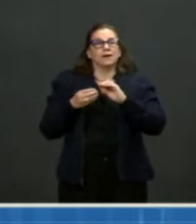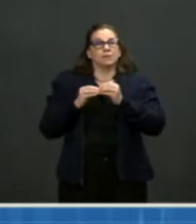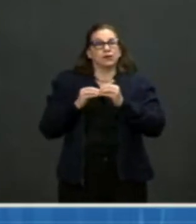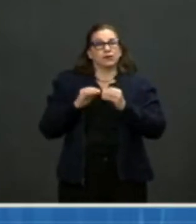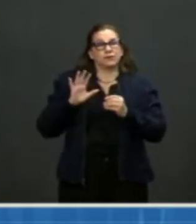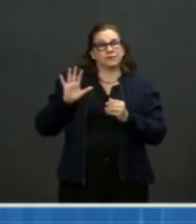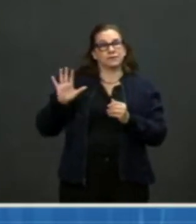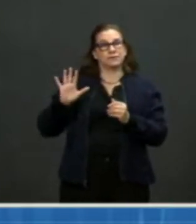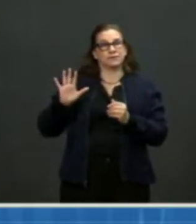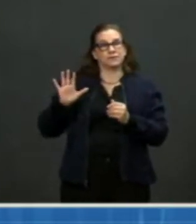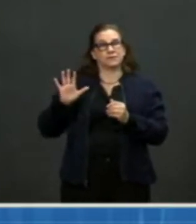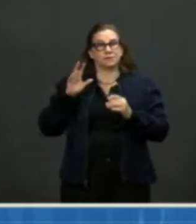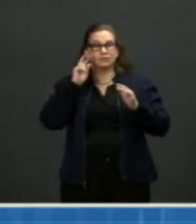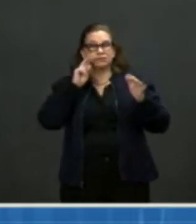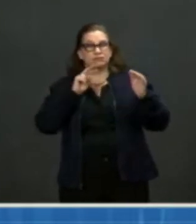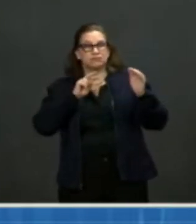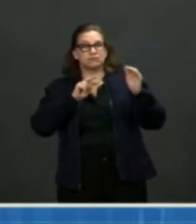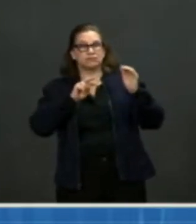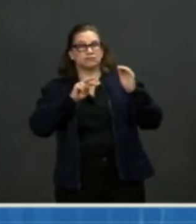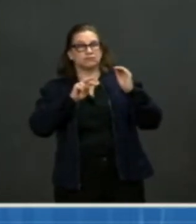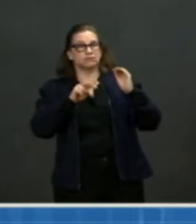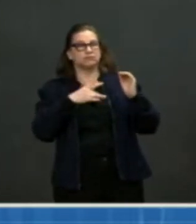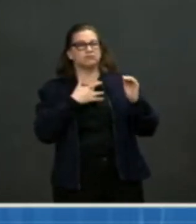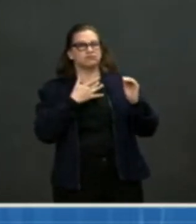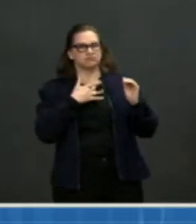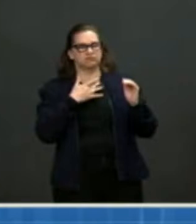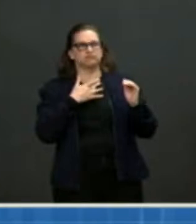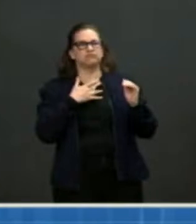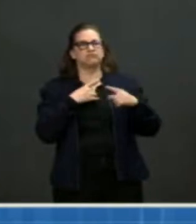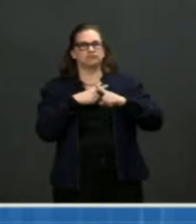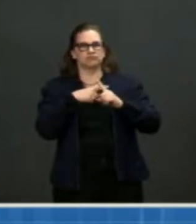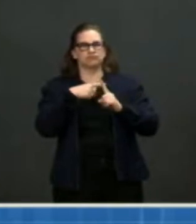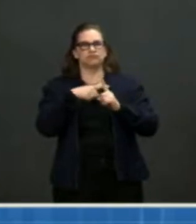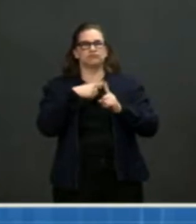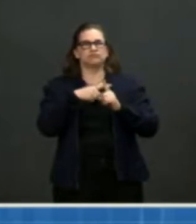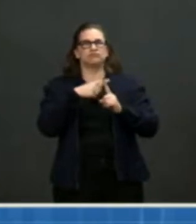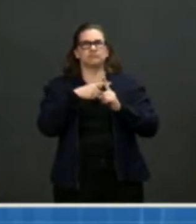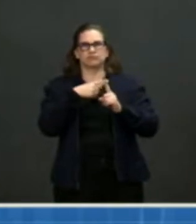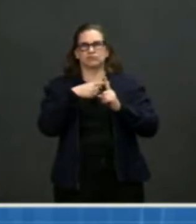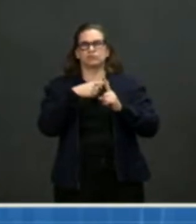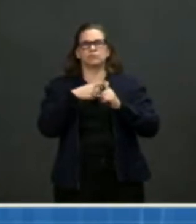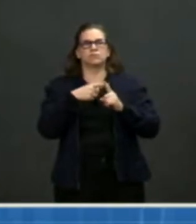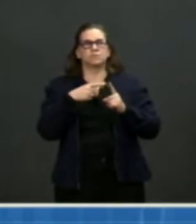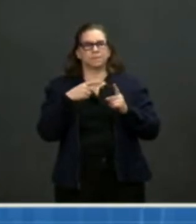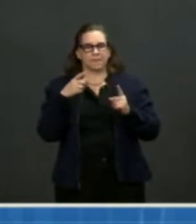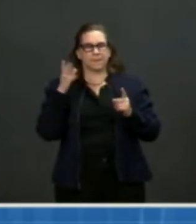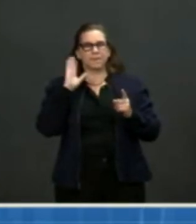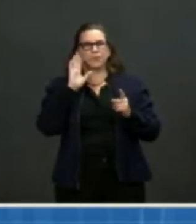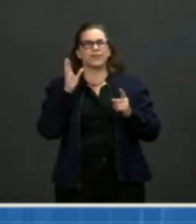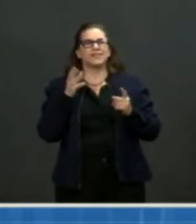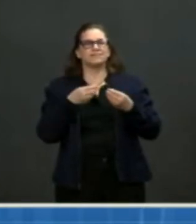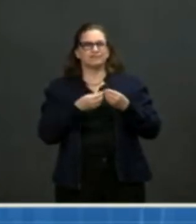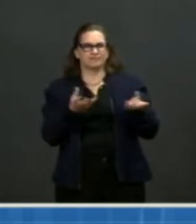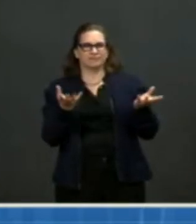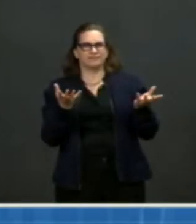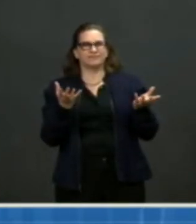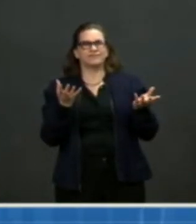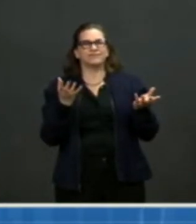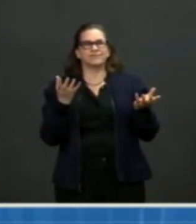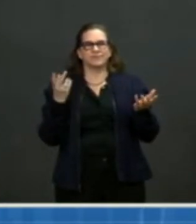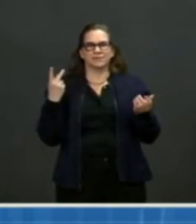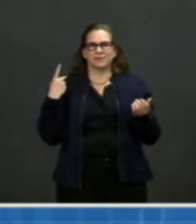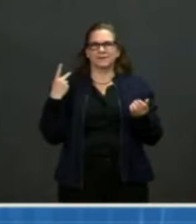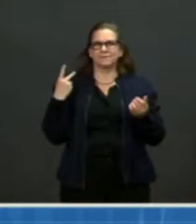at all, give or take a little bit. Obviously, we're holding them accountable and working closely with them. But at this point in